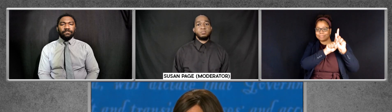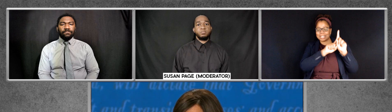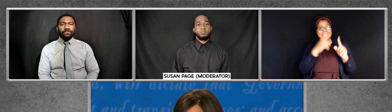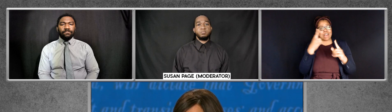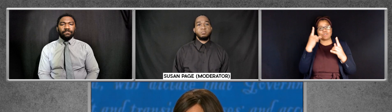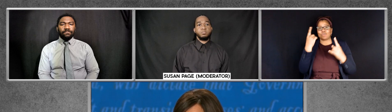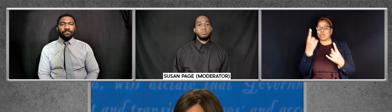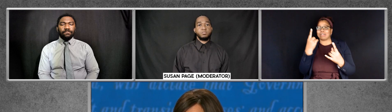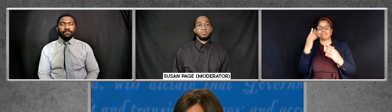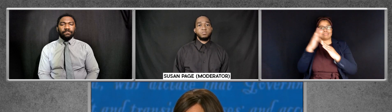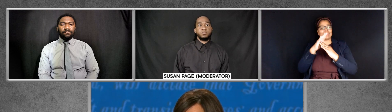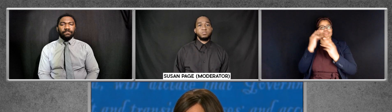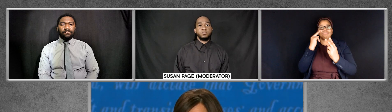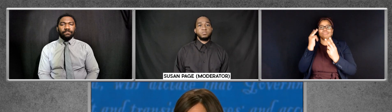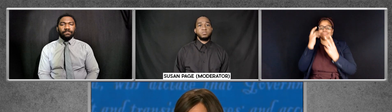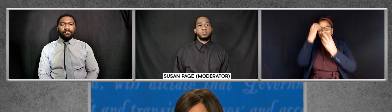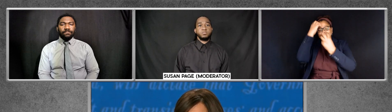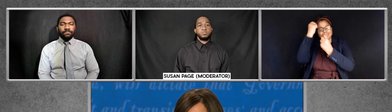life. I